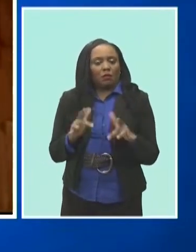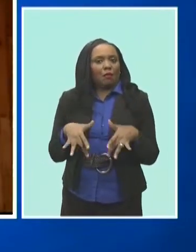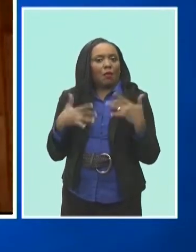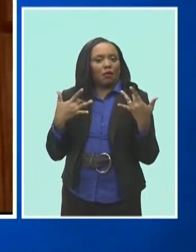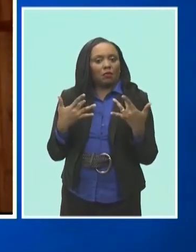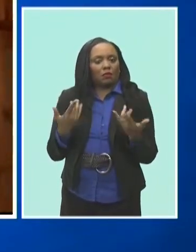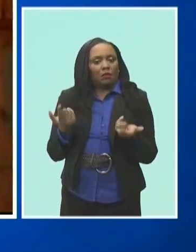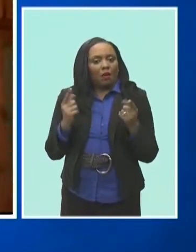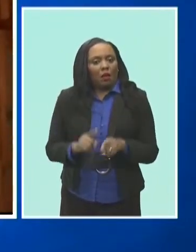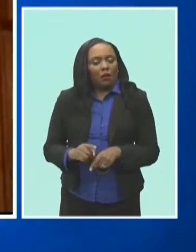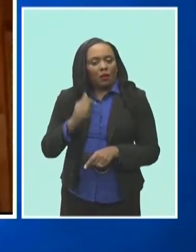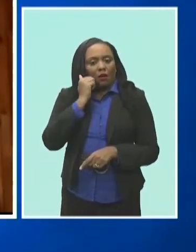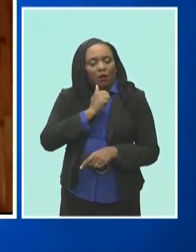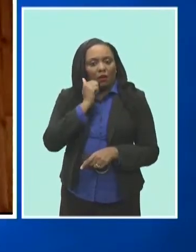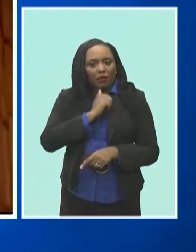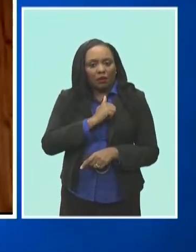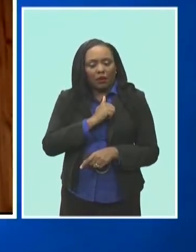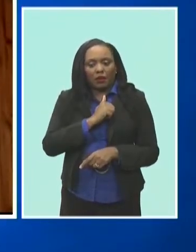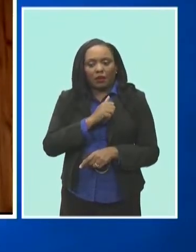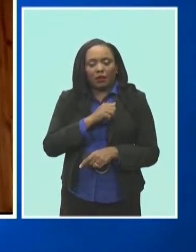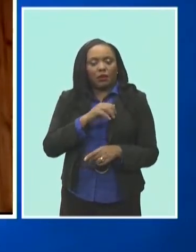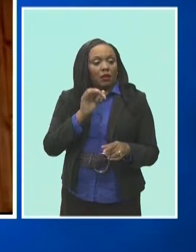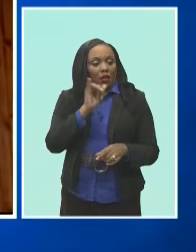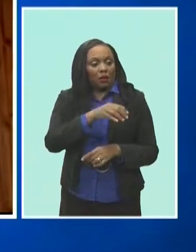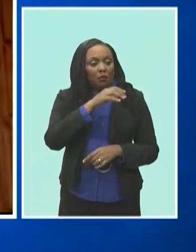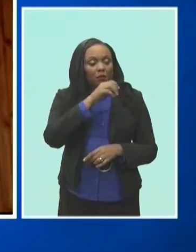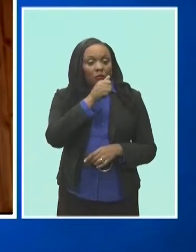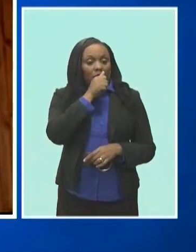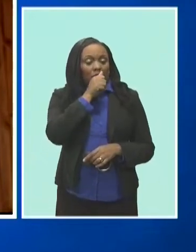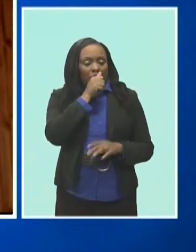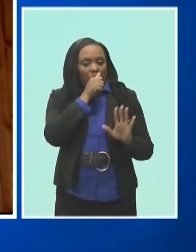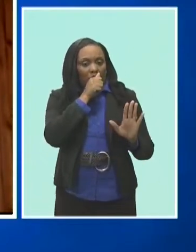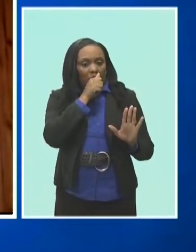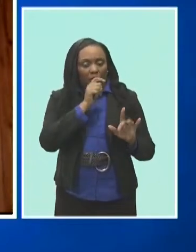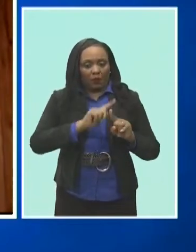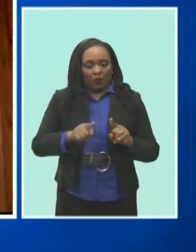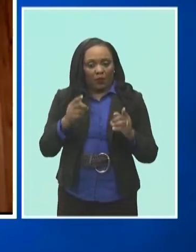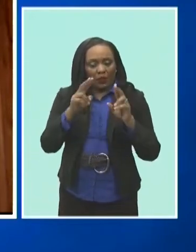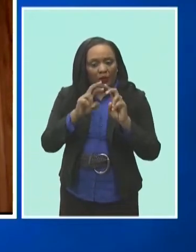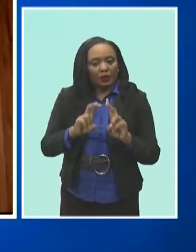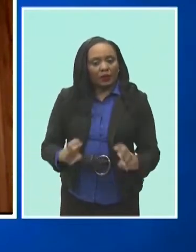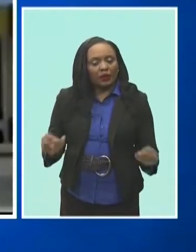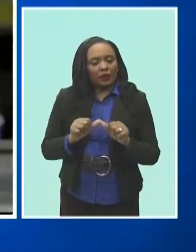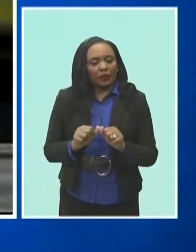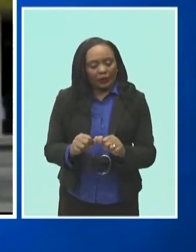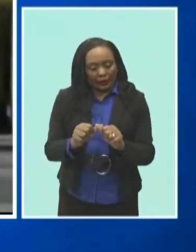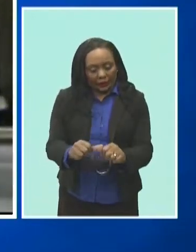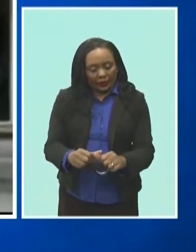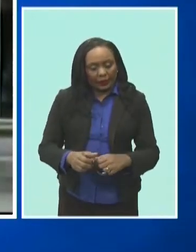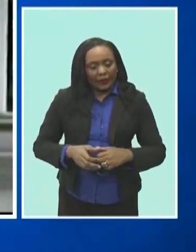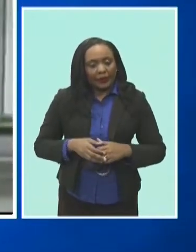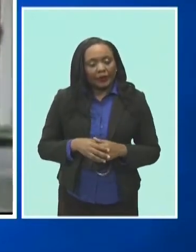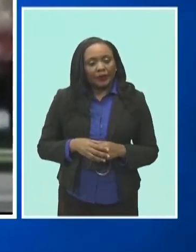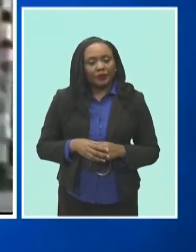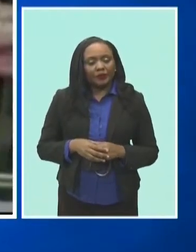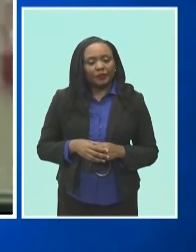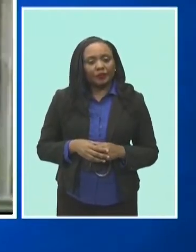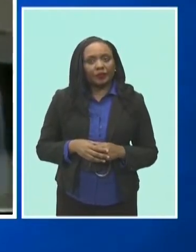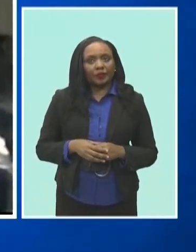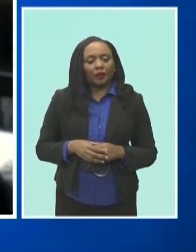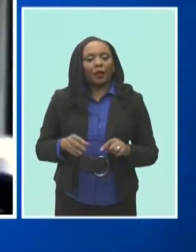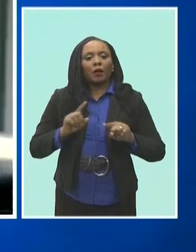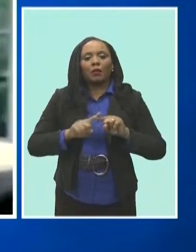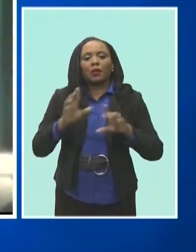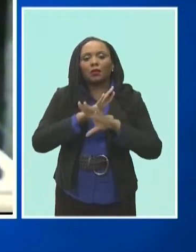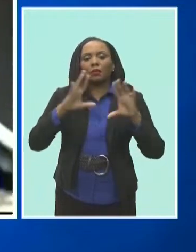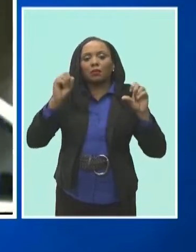Clearly, that's within the purview of the DPP. But my understanding is that the investigation is continuing. But the president of the